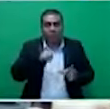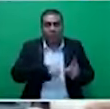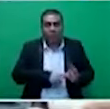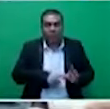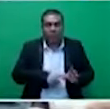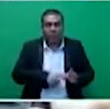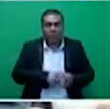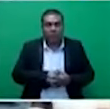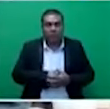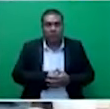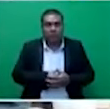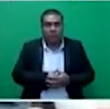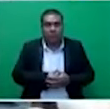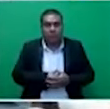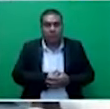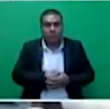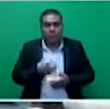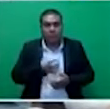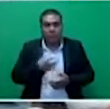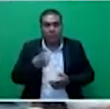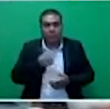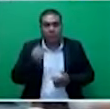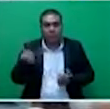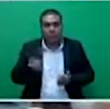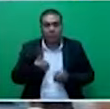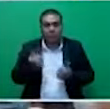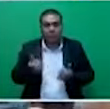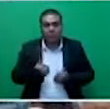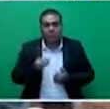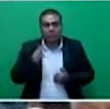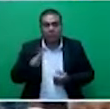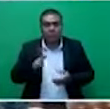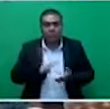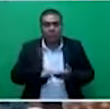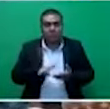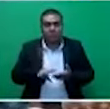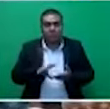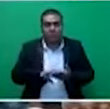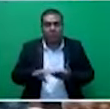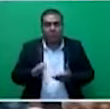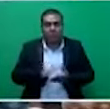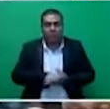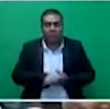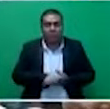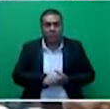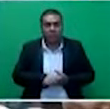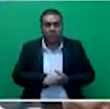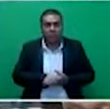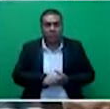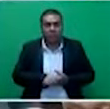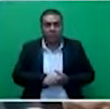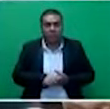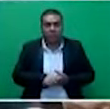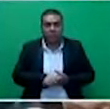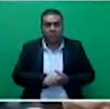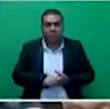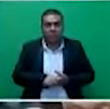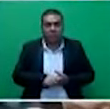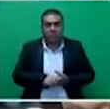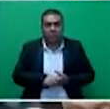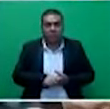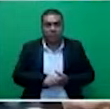many years, and we have more than enough revenues and over $3 billion in foreign exchange to meet the debt servicing cost. Fiji, Mr.